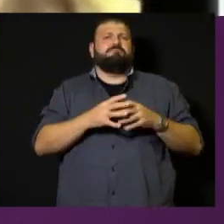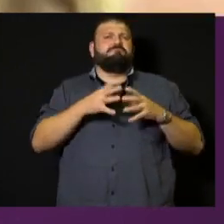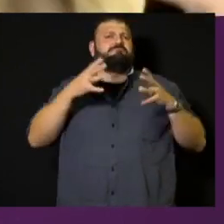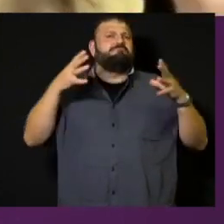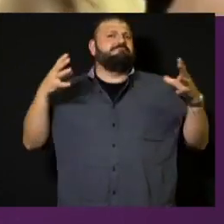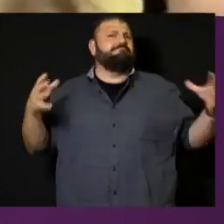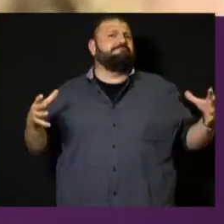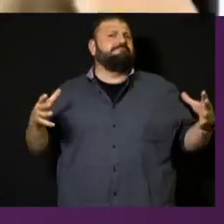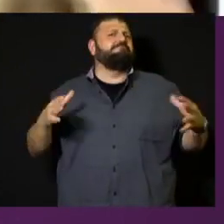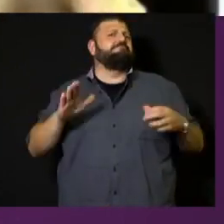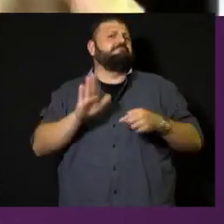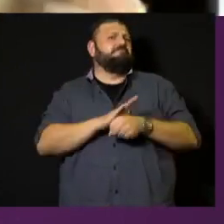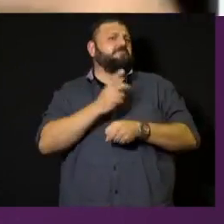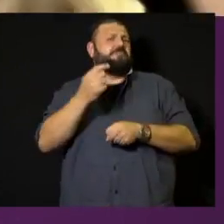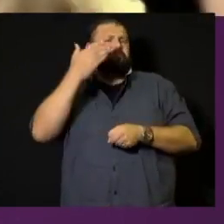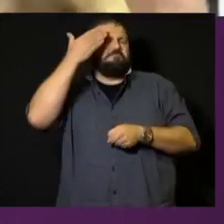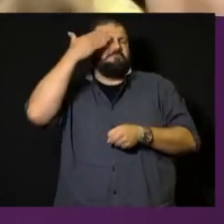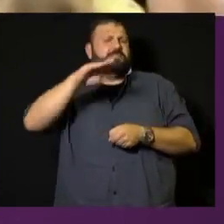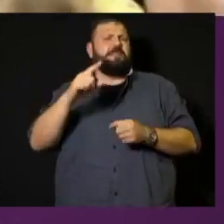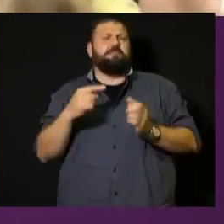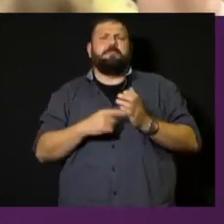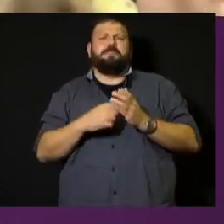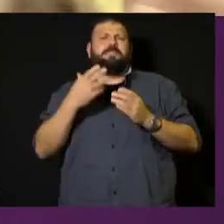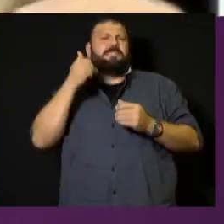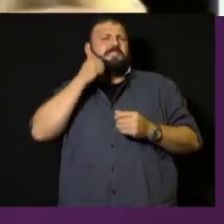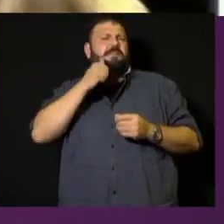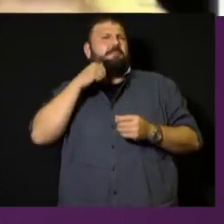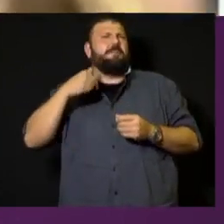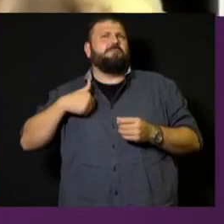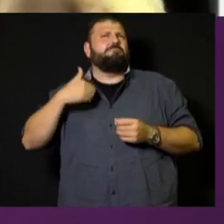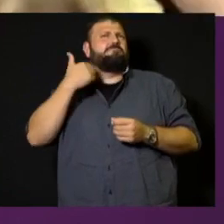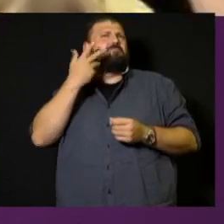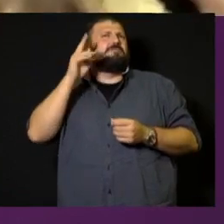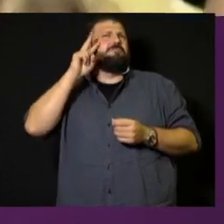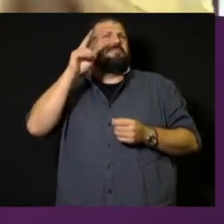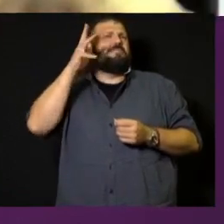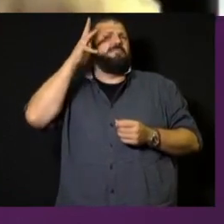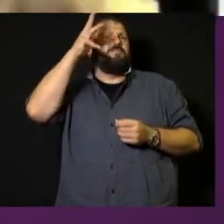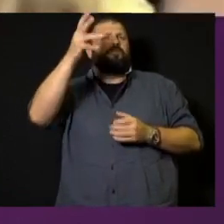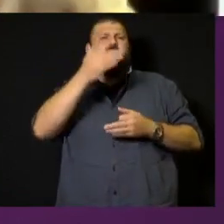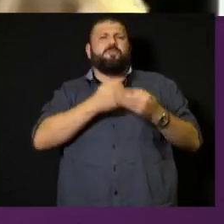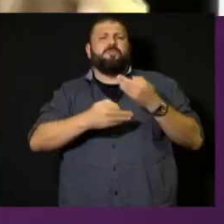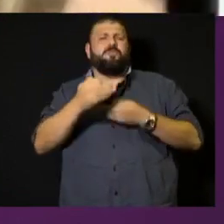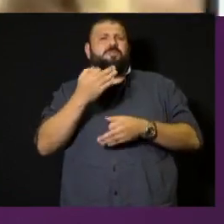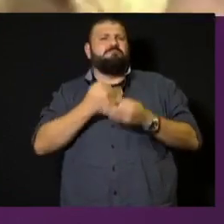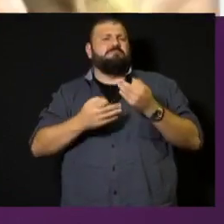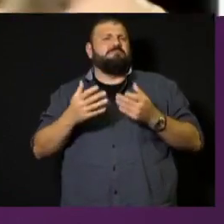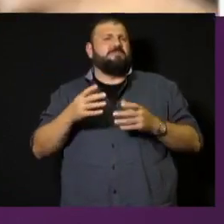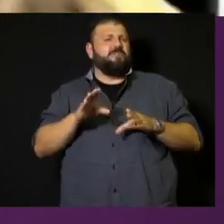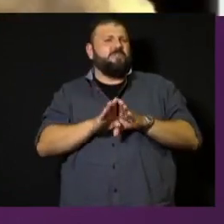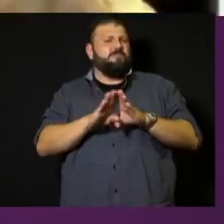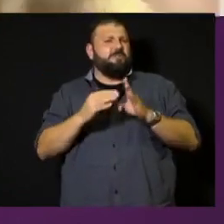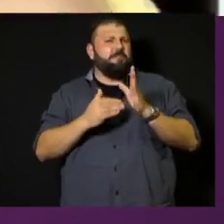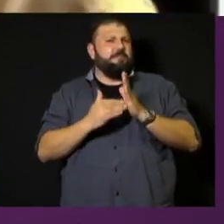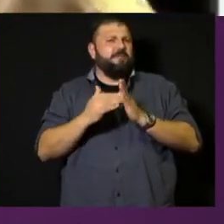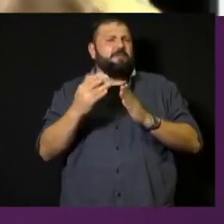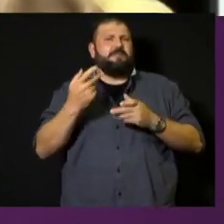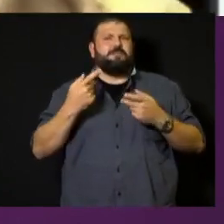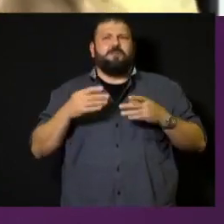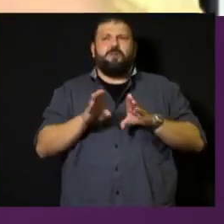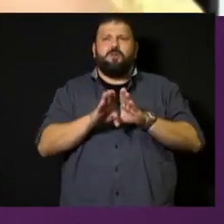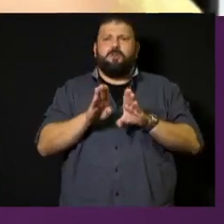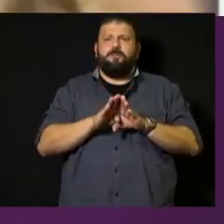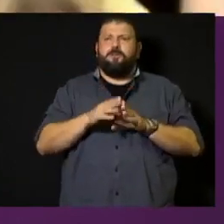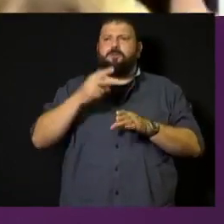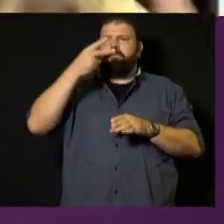7 billion of people in the world, of course, the future is like the supermarket in as